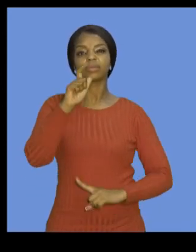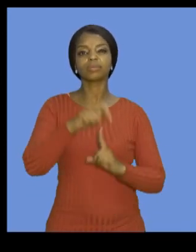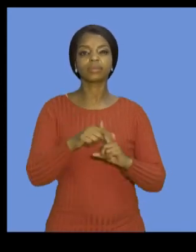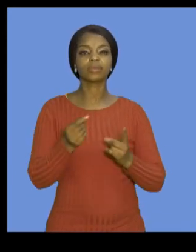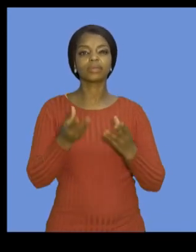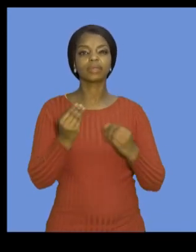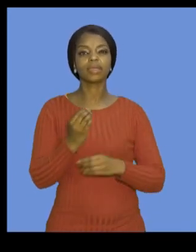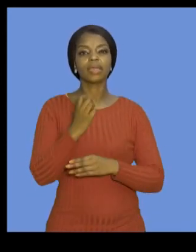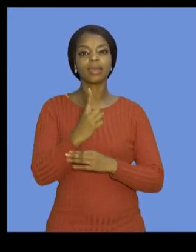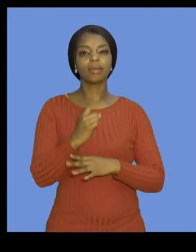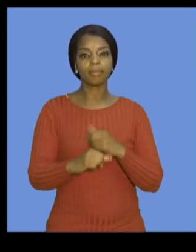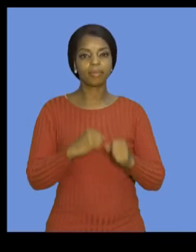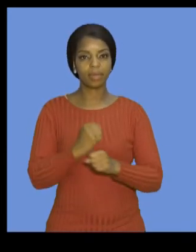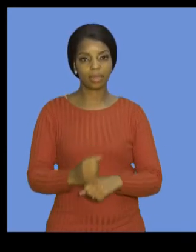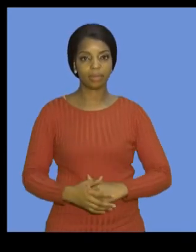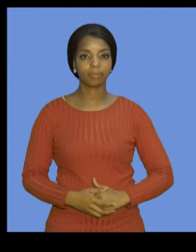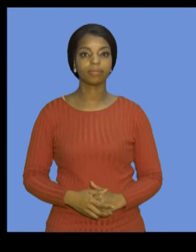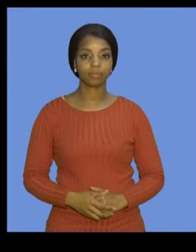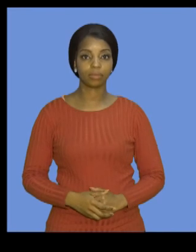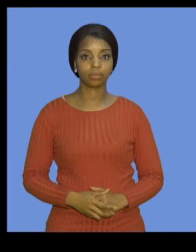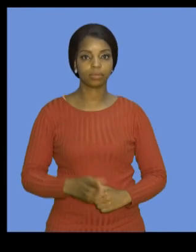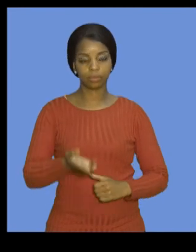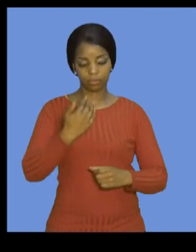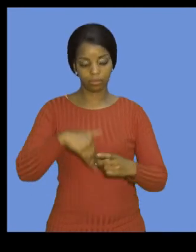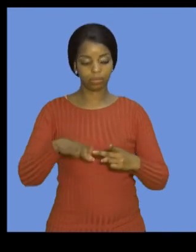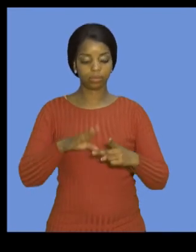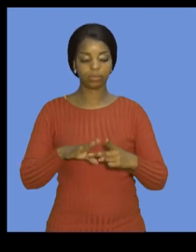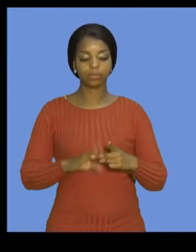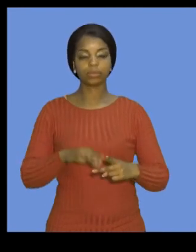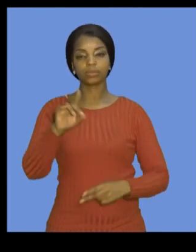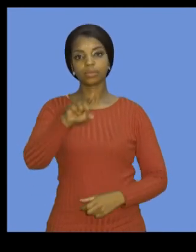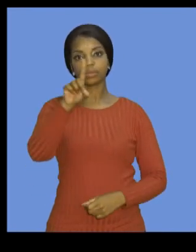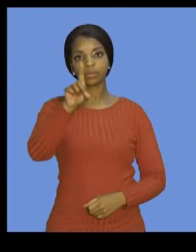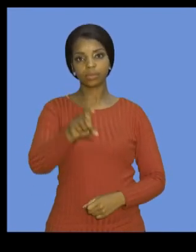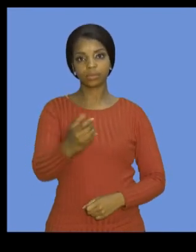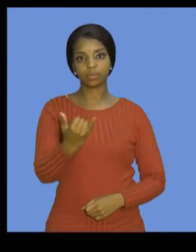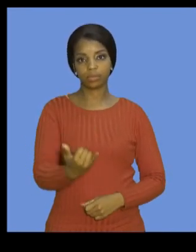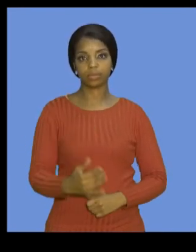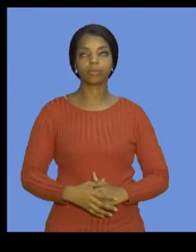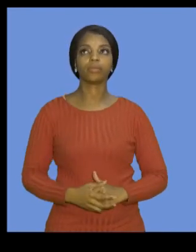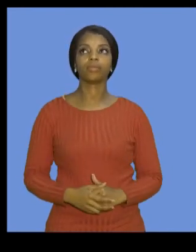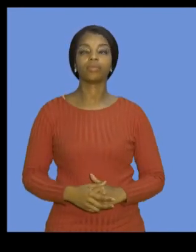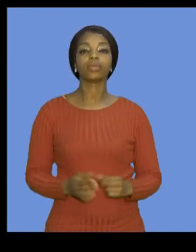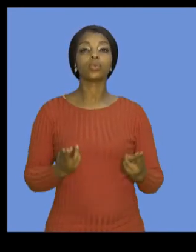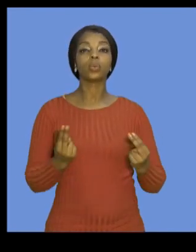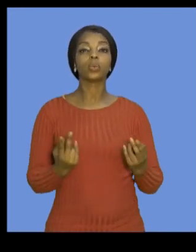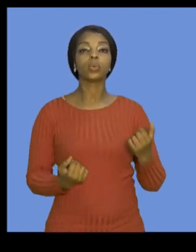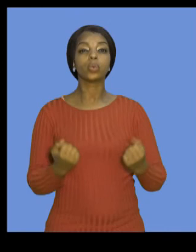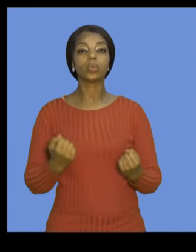This is per annum. Now, the second question is, a new car has a selling price of